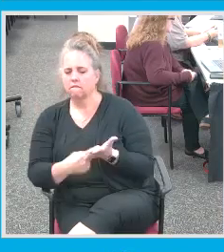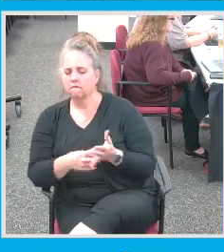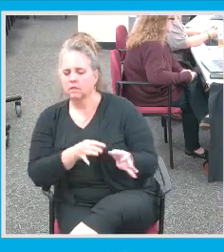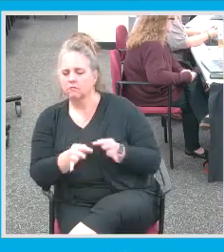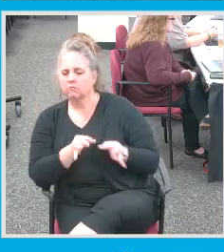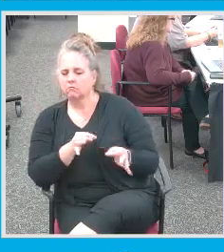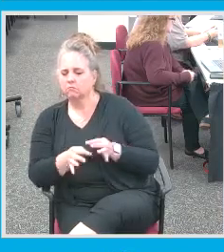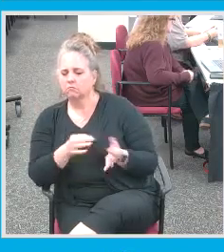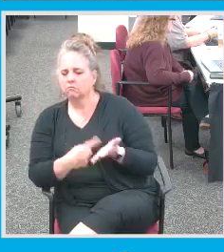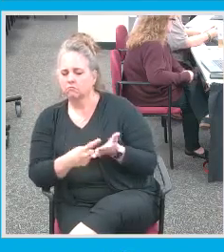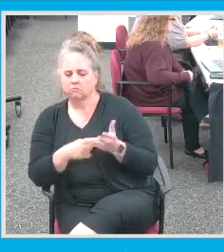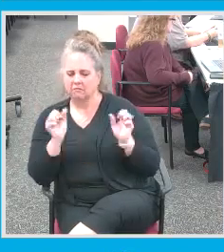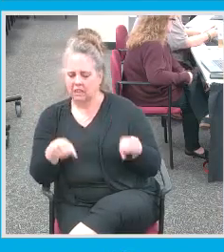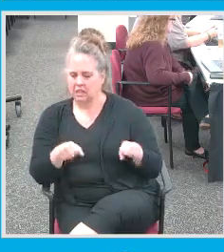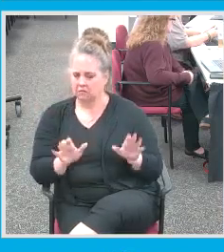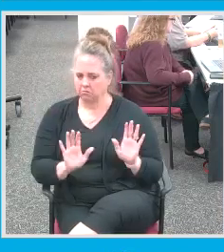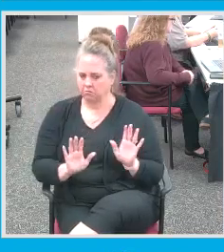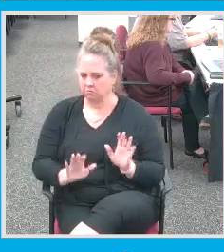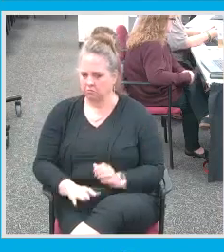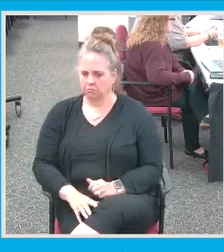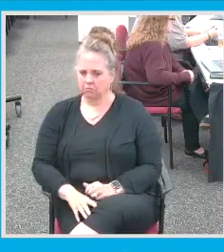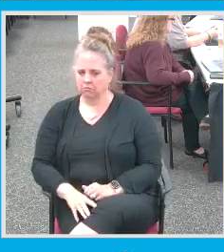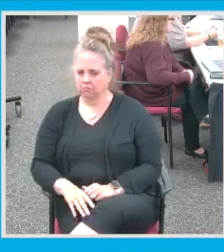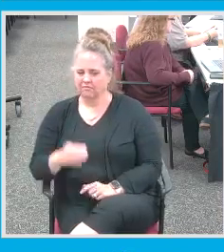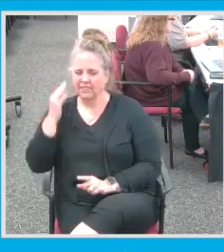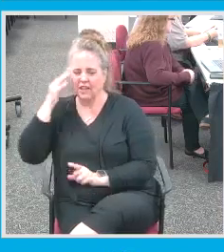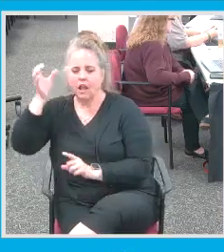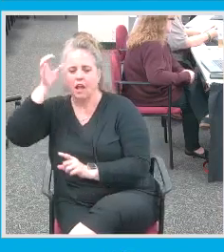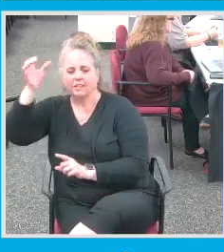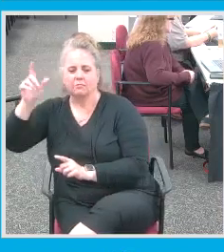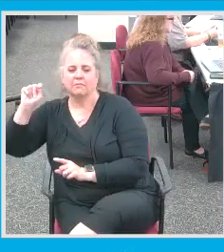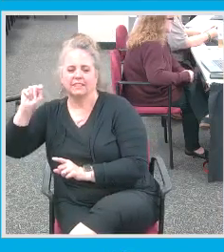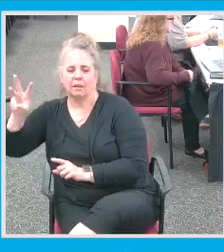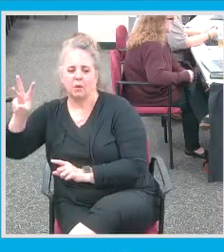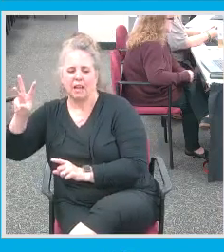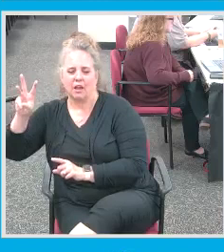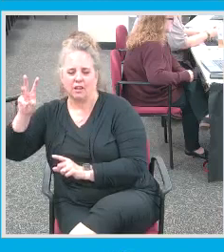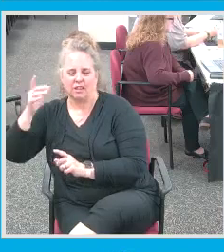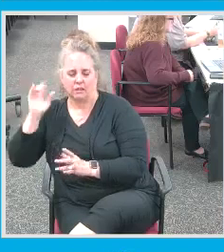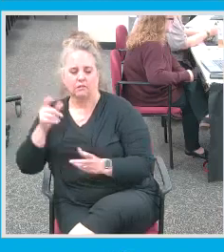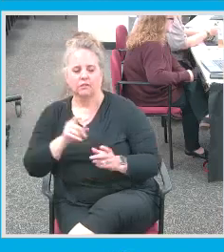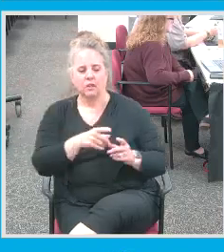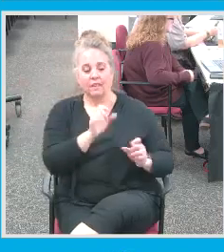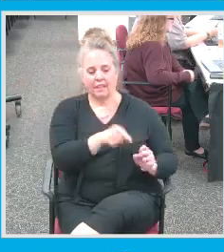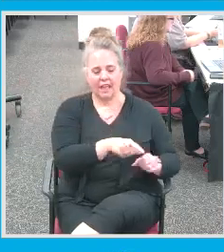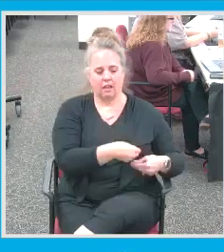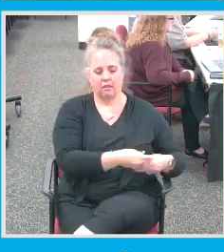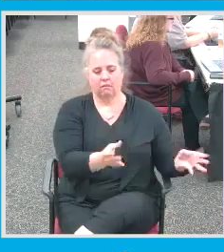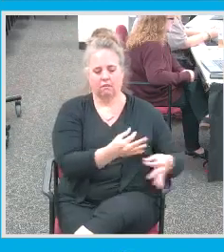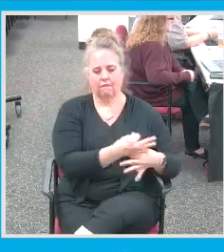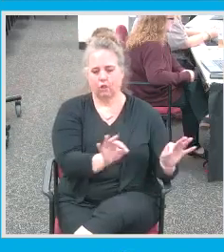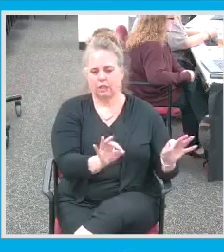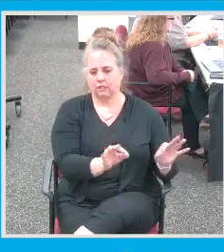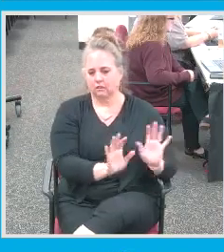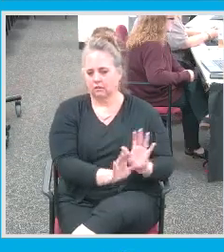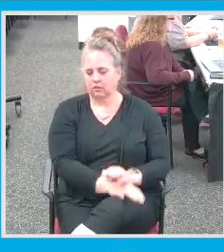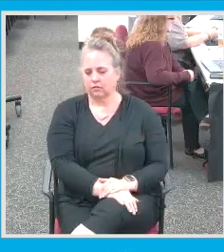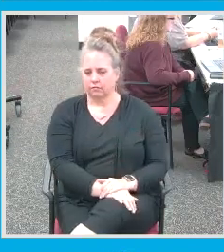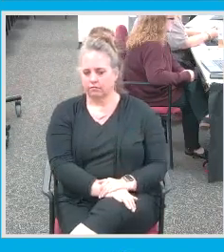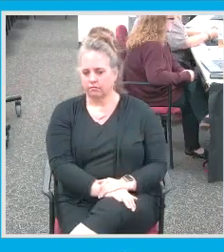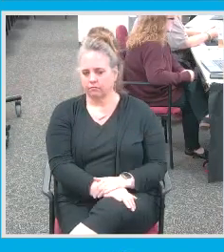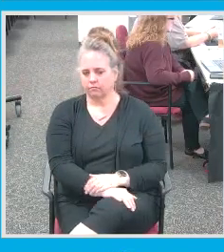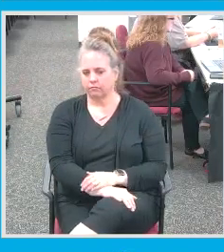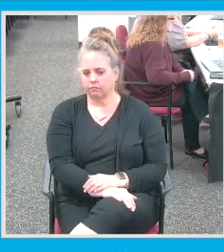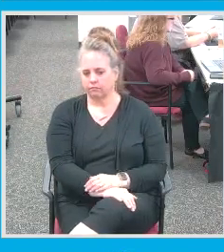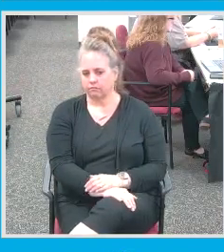And if you come, just like at the Tupperware party, you can get free products. You'll get placed into a drawing to win some things. You can